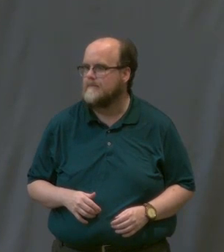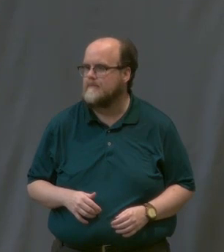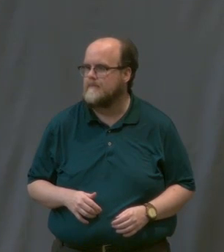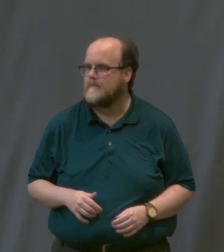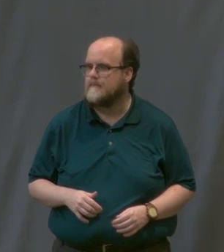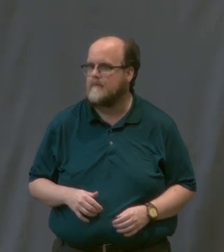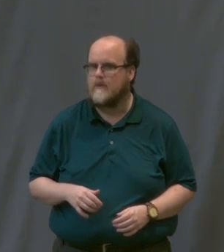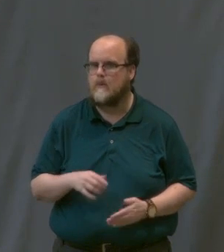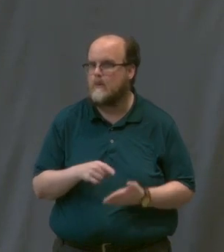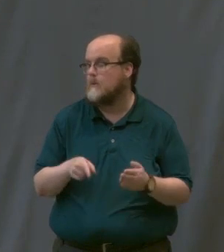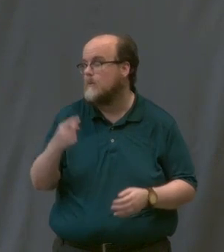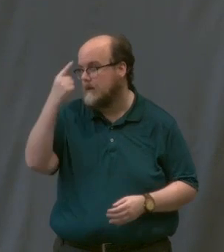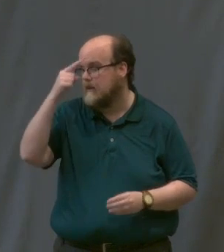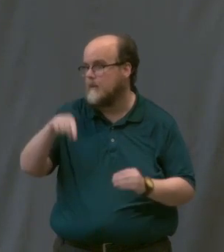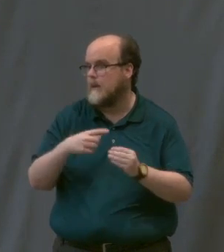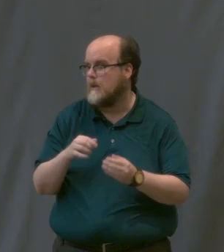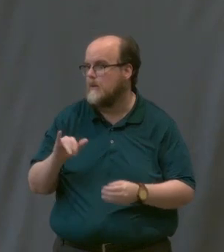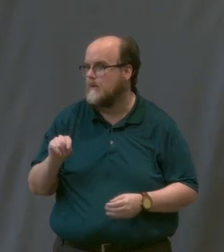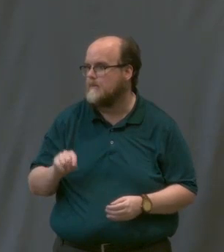What do you think about it?